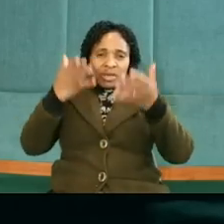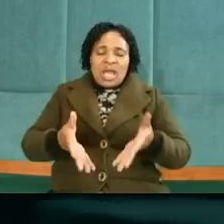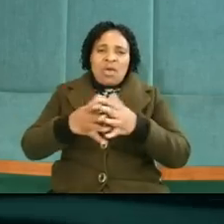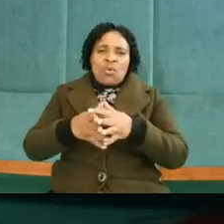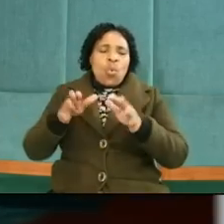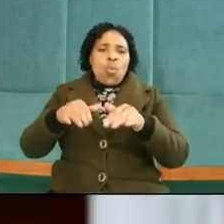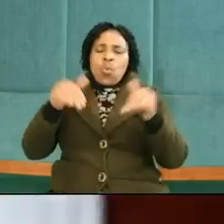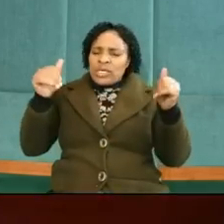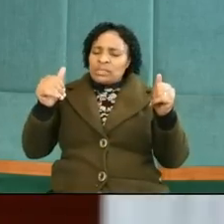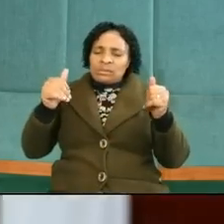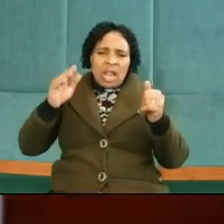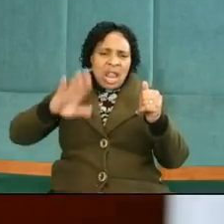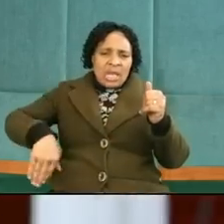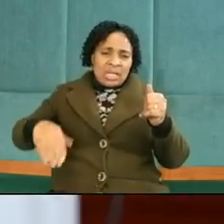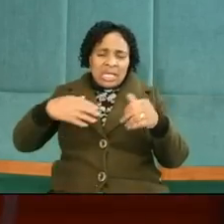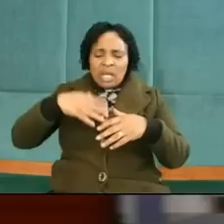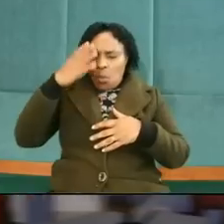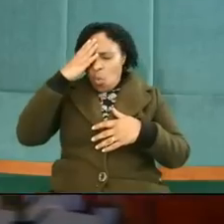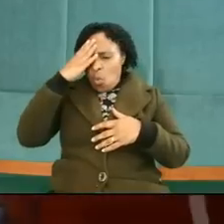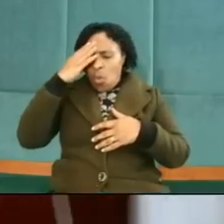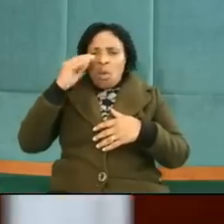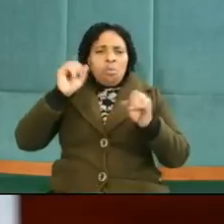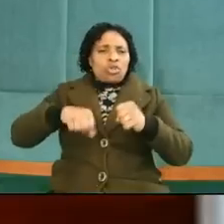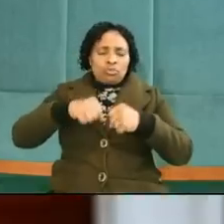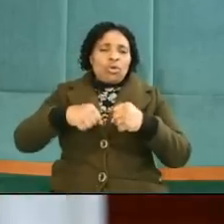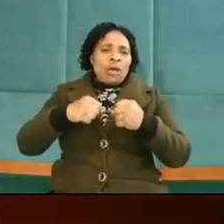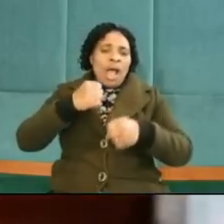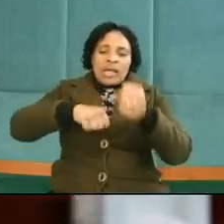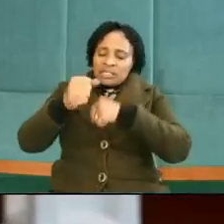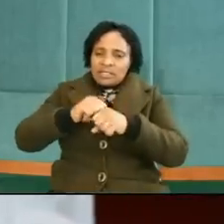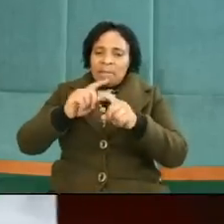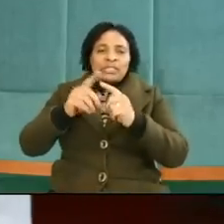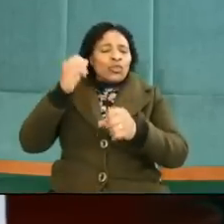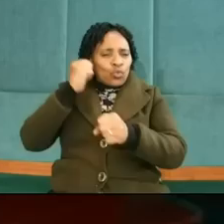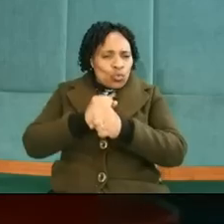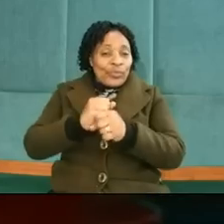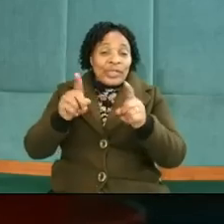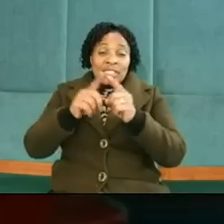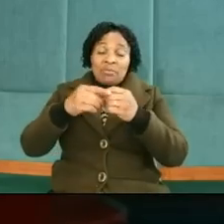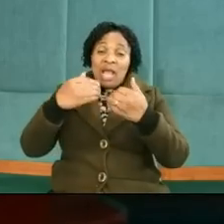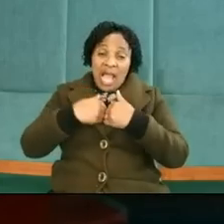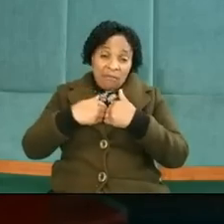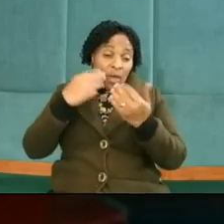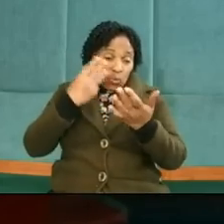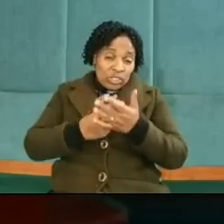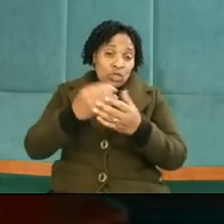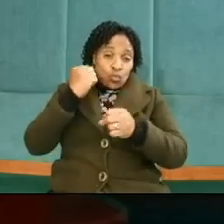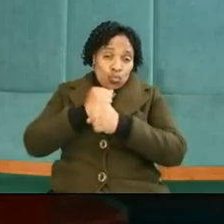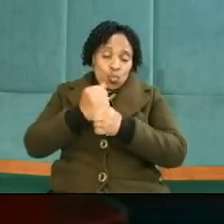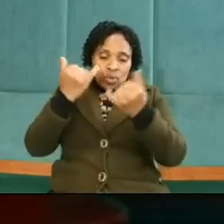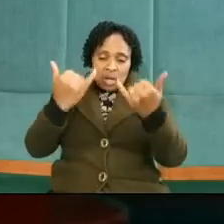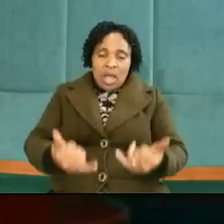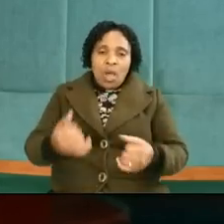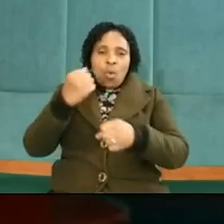Don't wait until it's too late and say, oh my God, I should have. Do, because you have a sense of where we are. Do your work